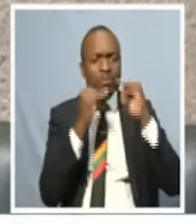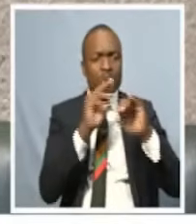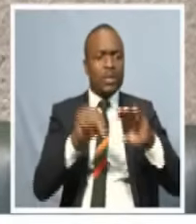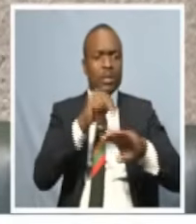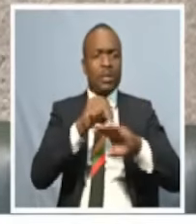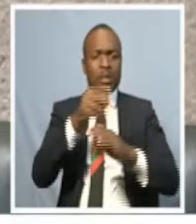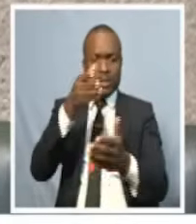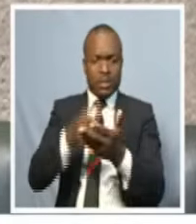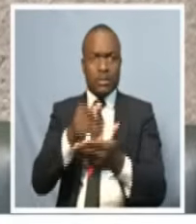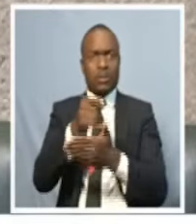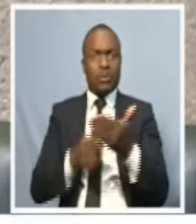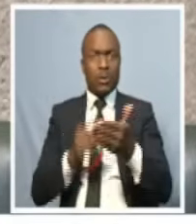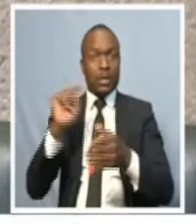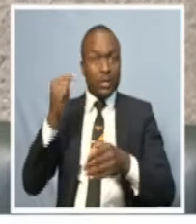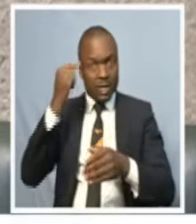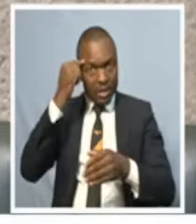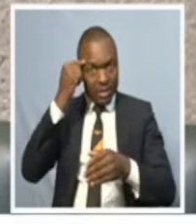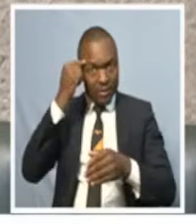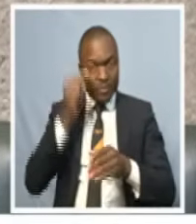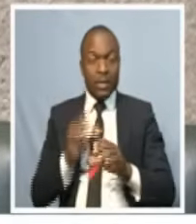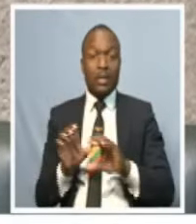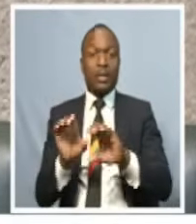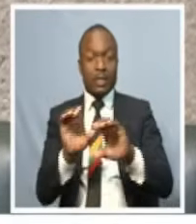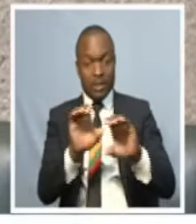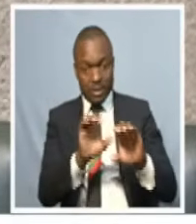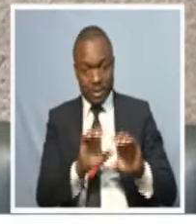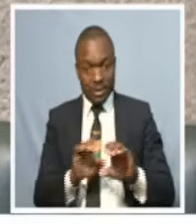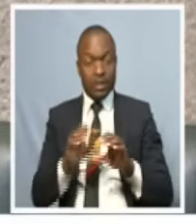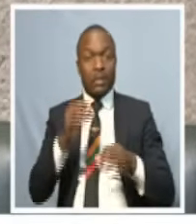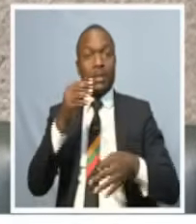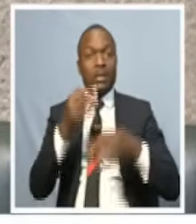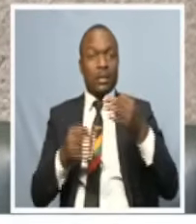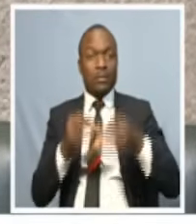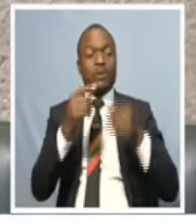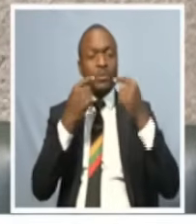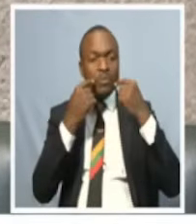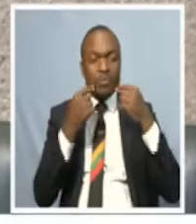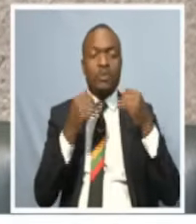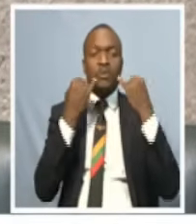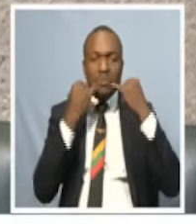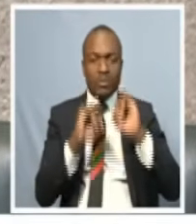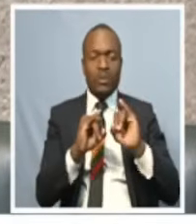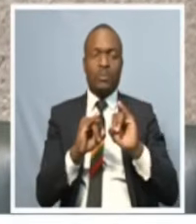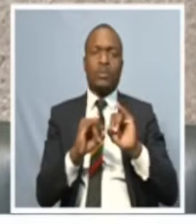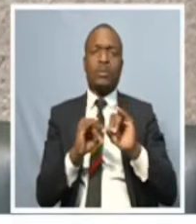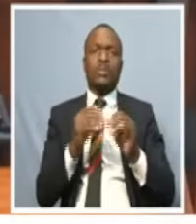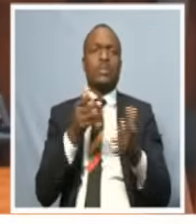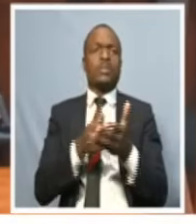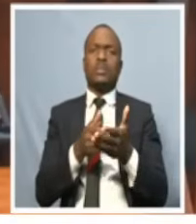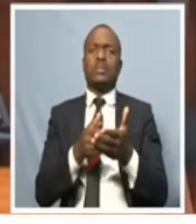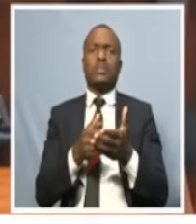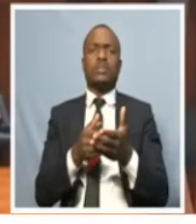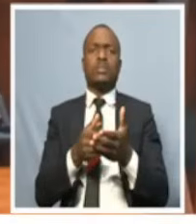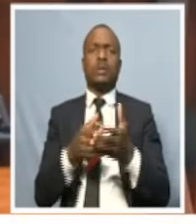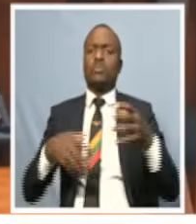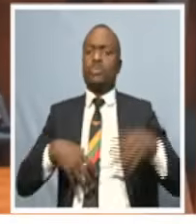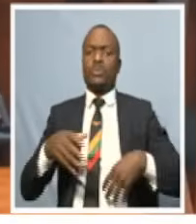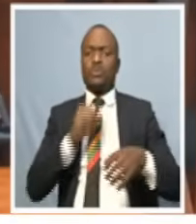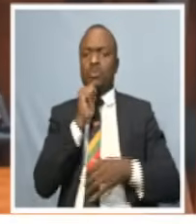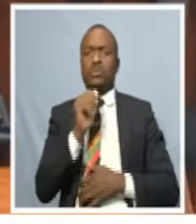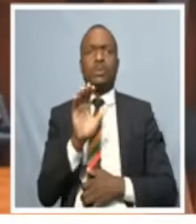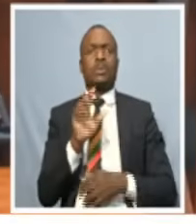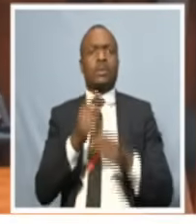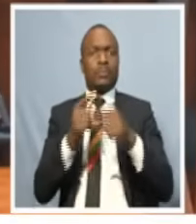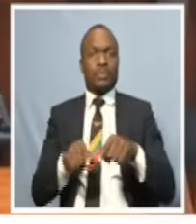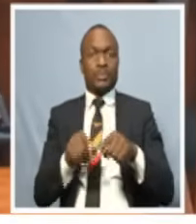the government is doing? Don't you think that if you did that, this contrivance was not going to be there? I submit. The